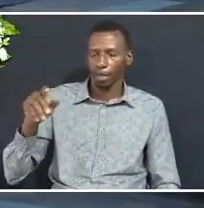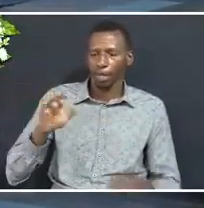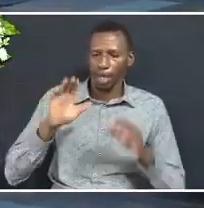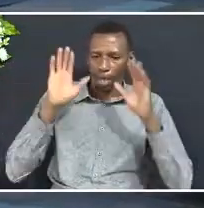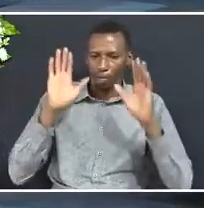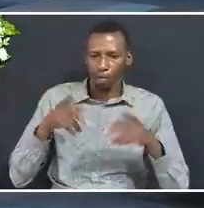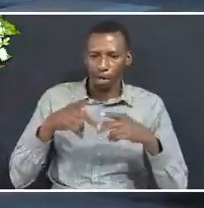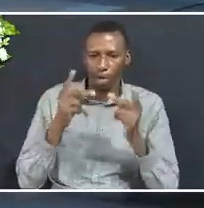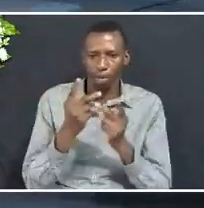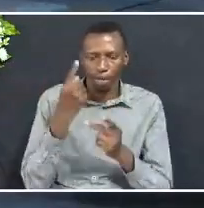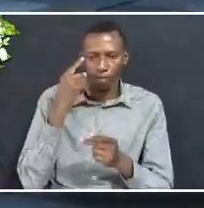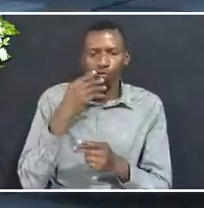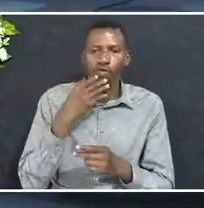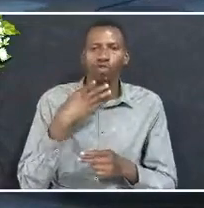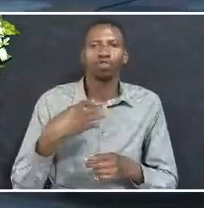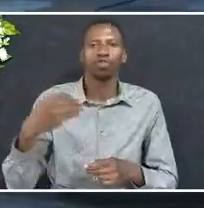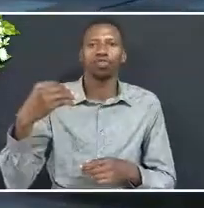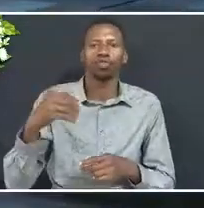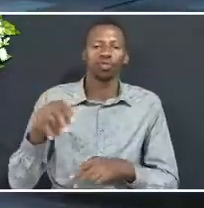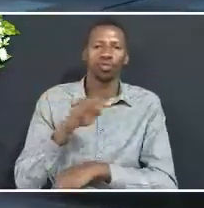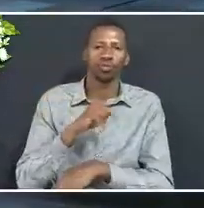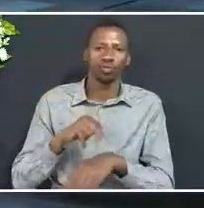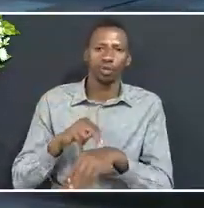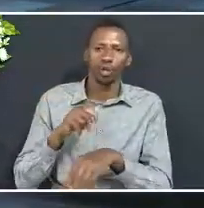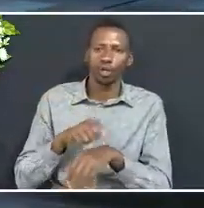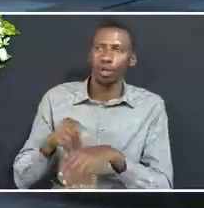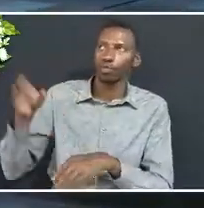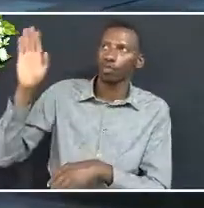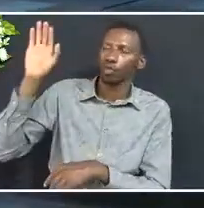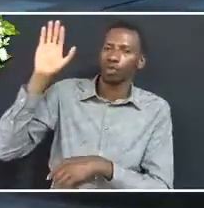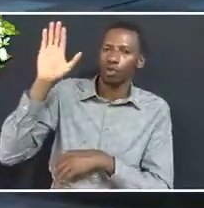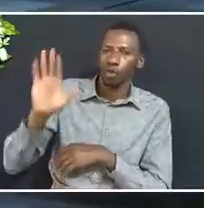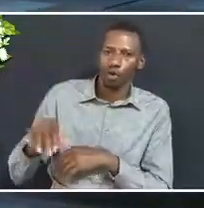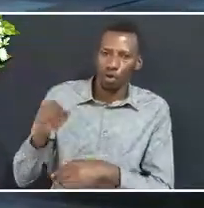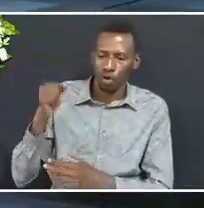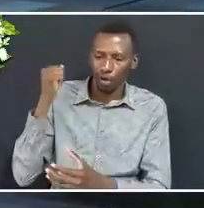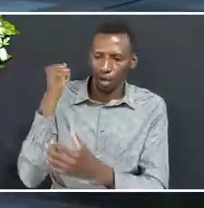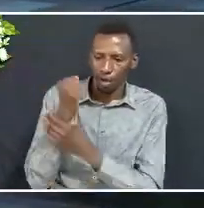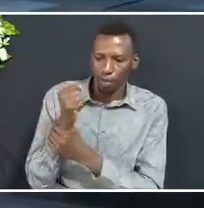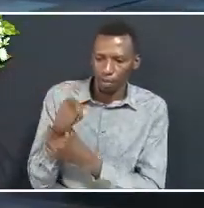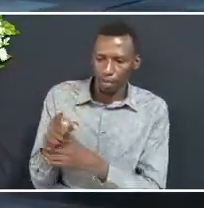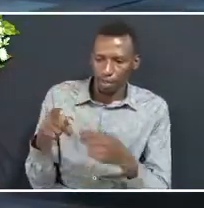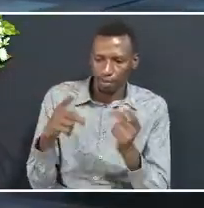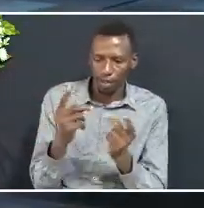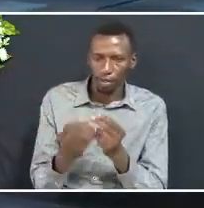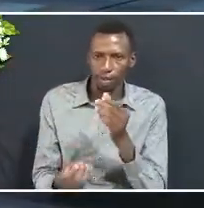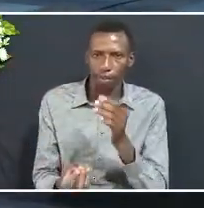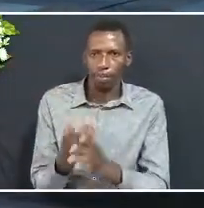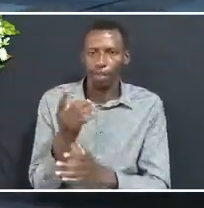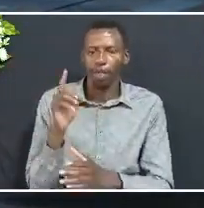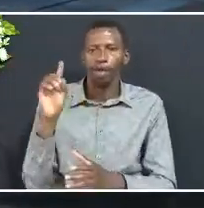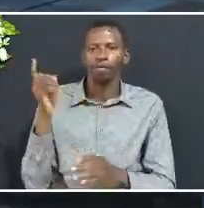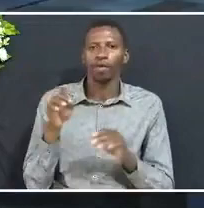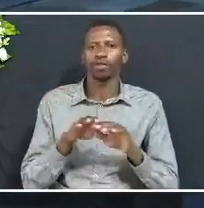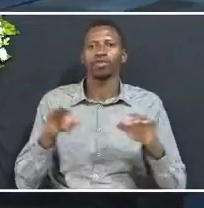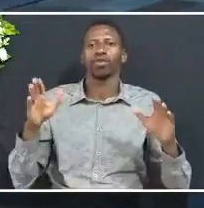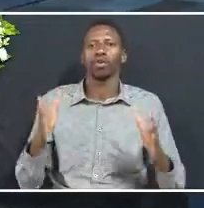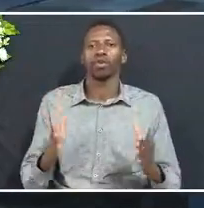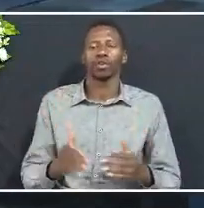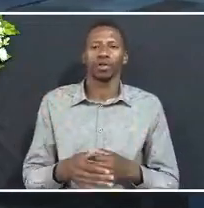Abraham, it is in this place that he erected the first altar of worship. It is